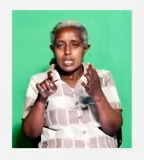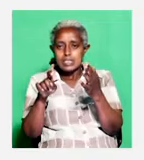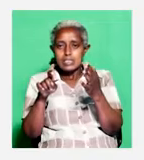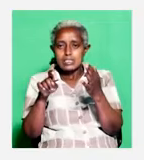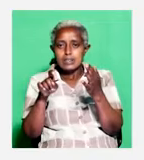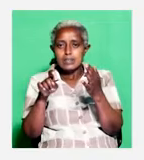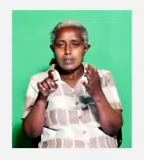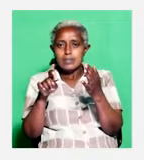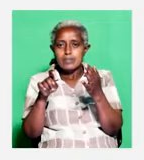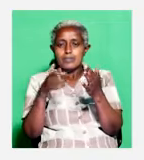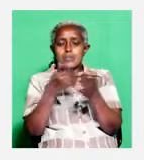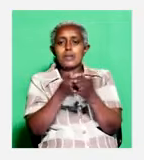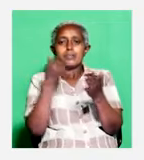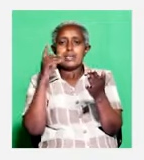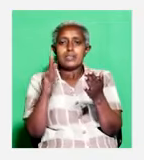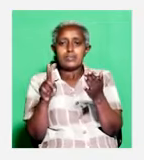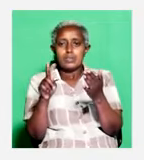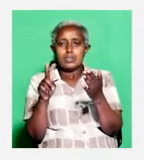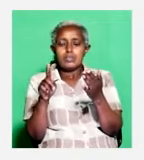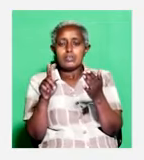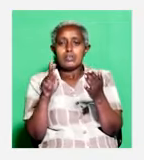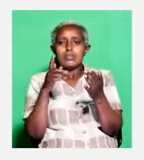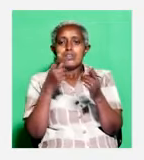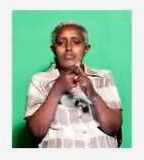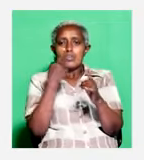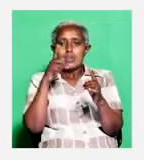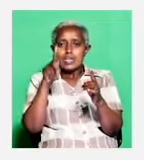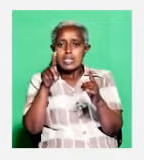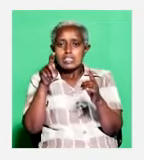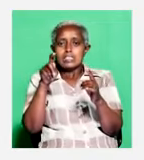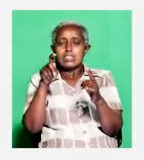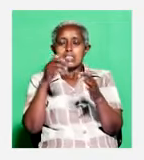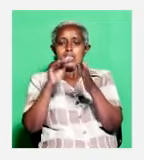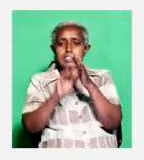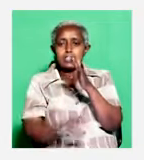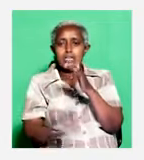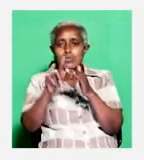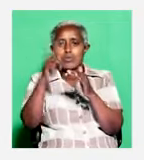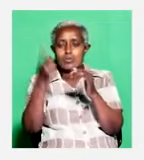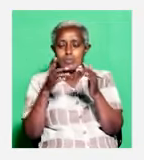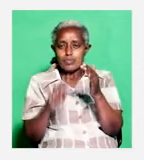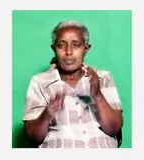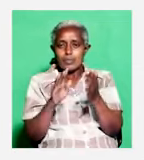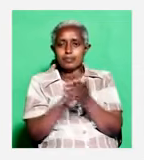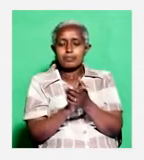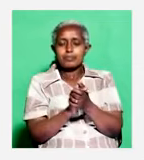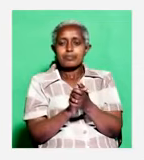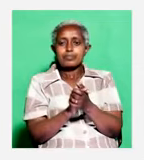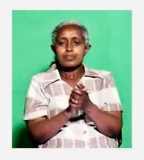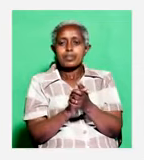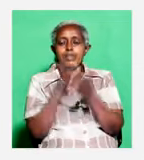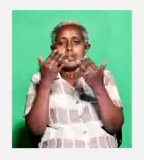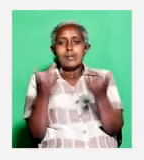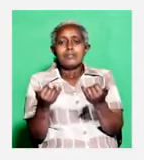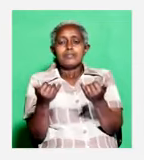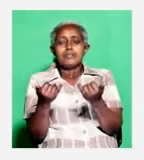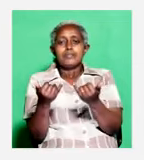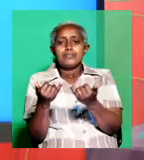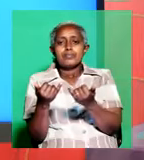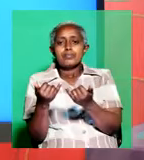4x minus 1 for x less than 1 over 4.